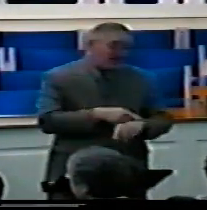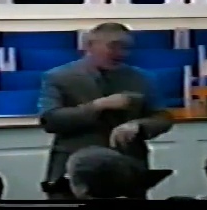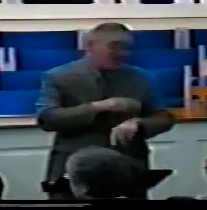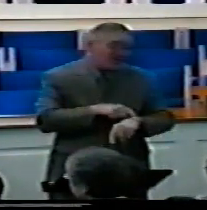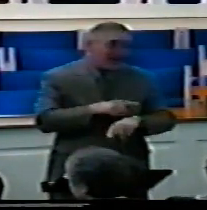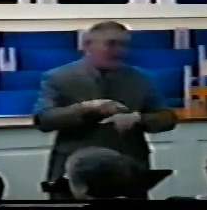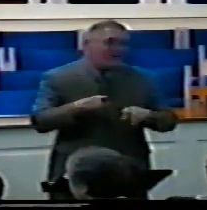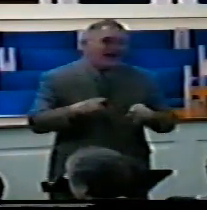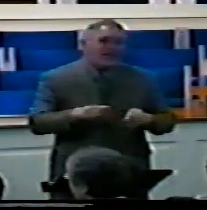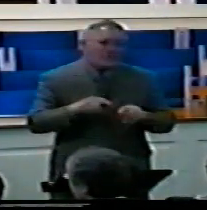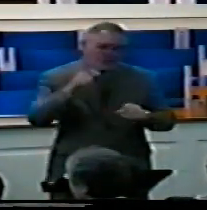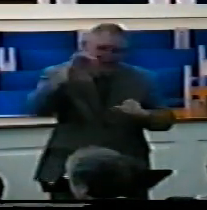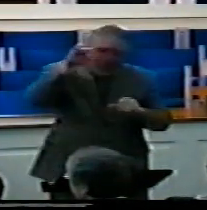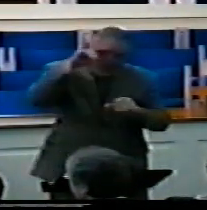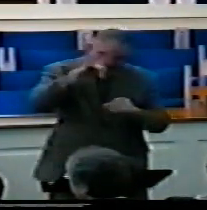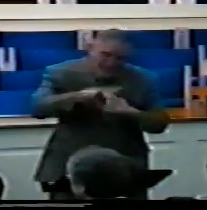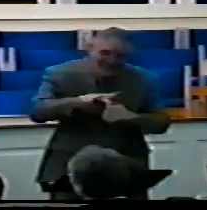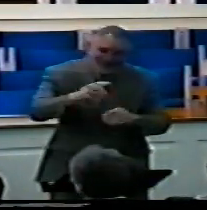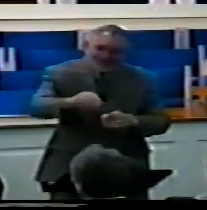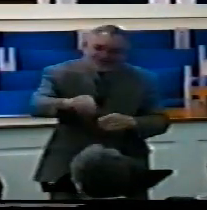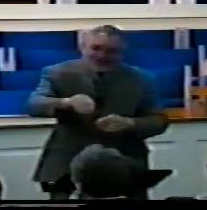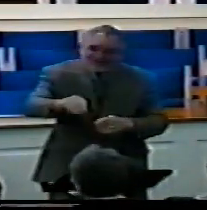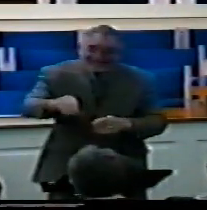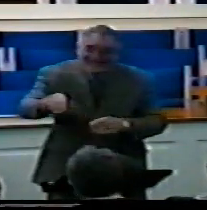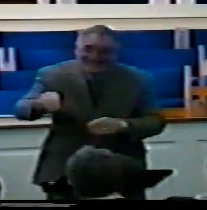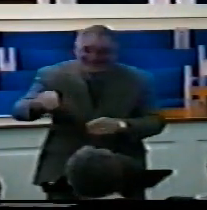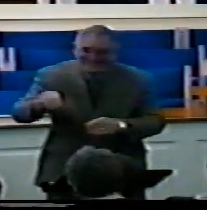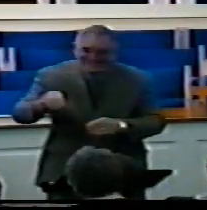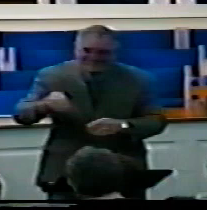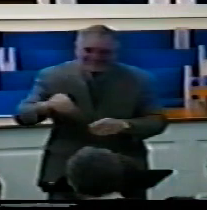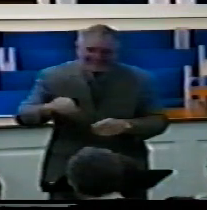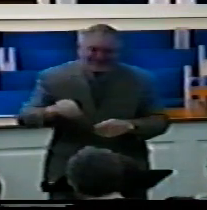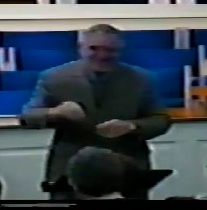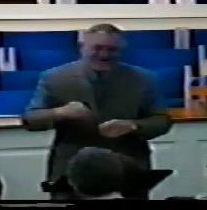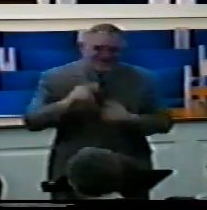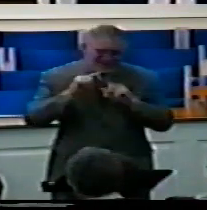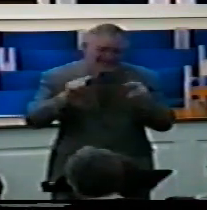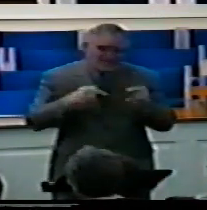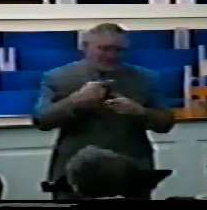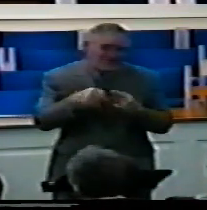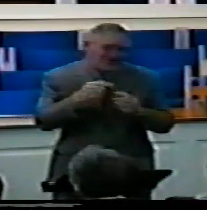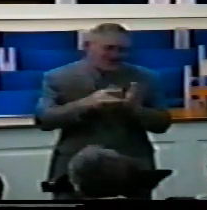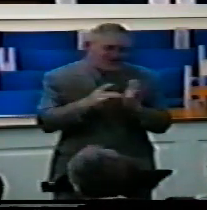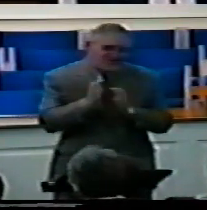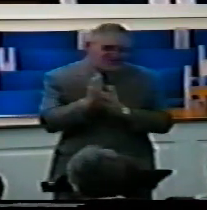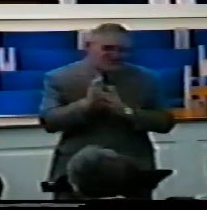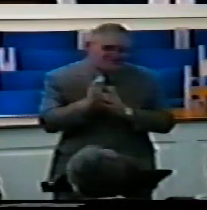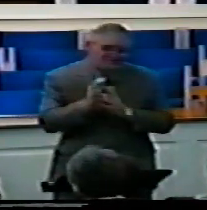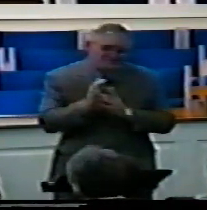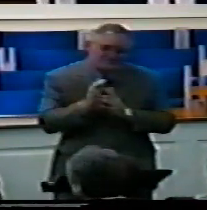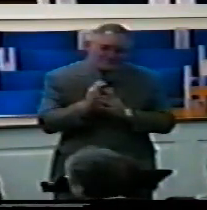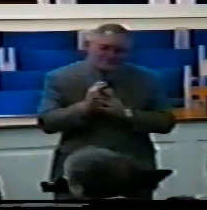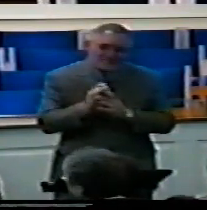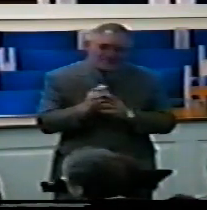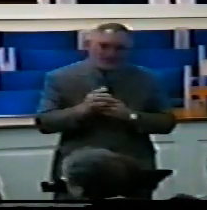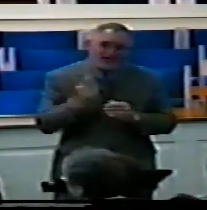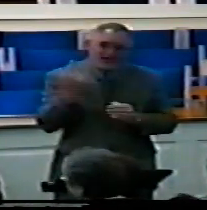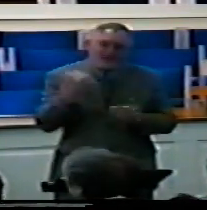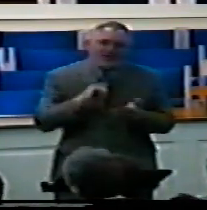different. Got there about noon, and my daddy, we were farmers all our life. And my daddy was sitting at the table at